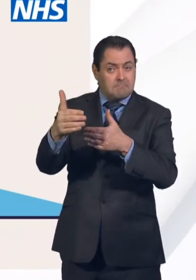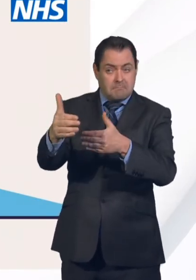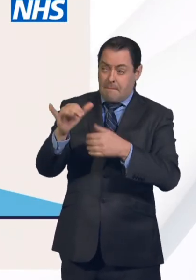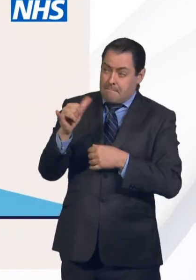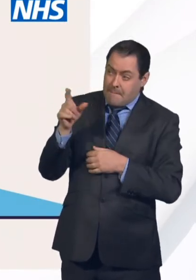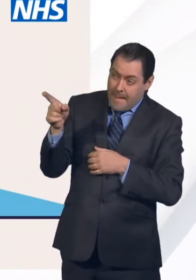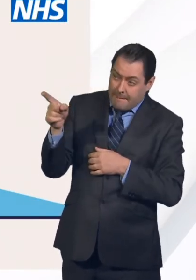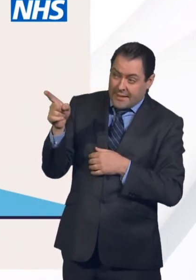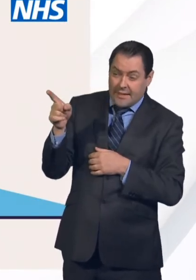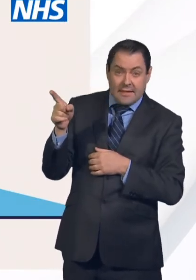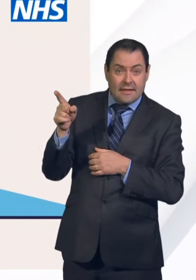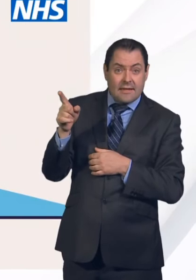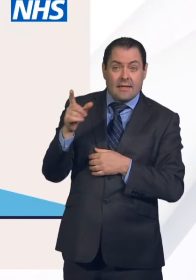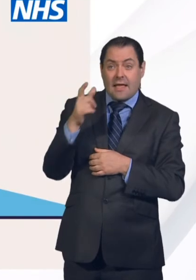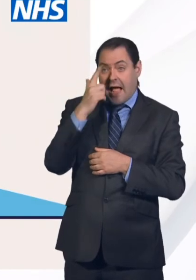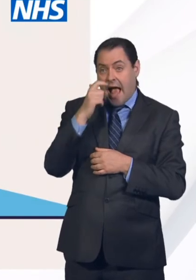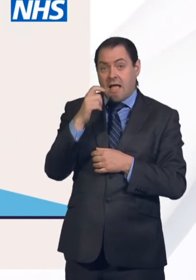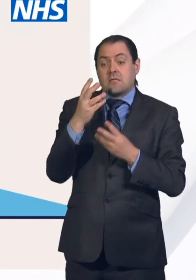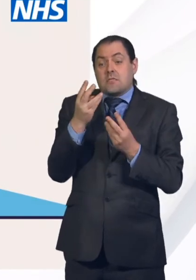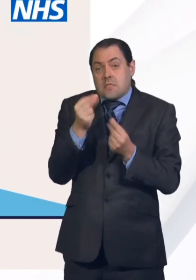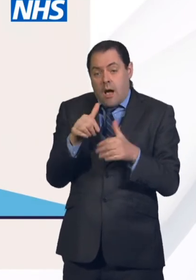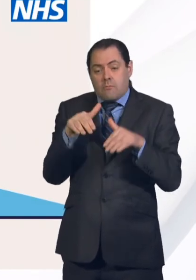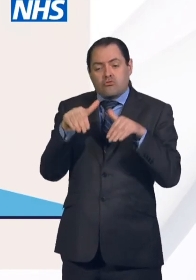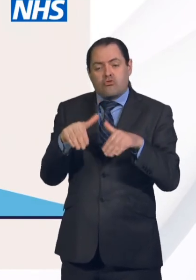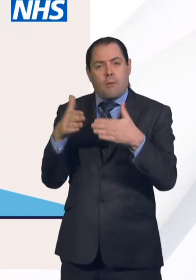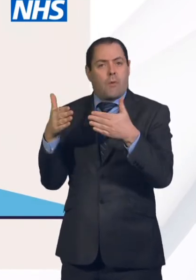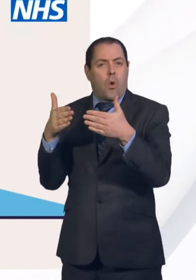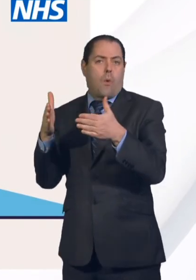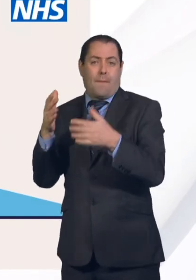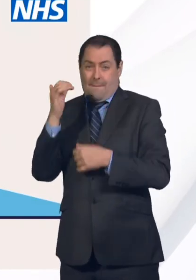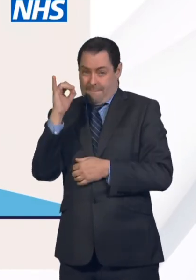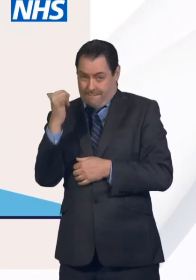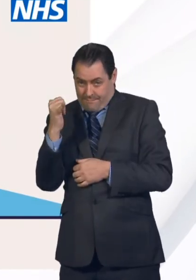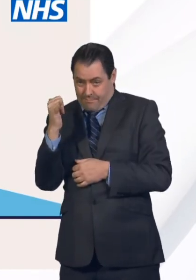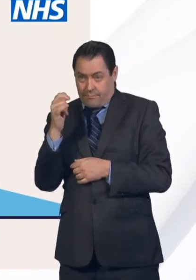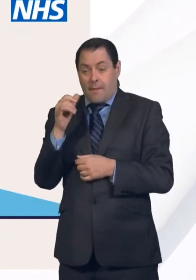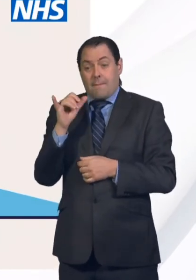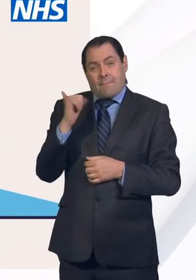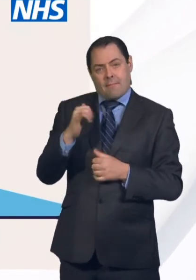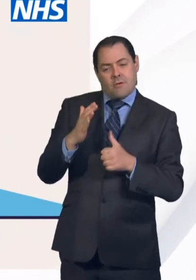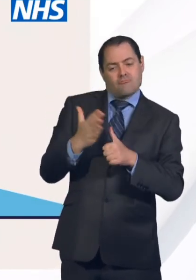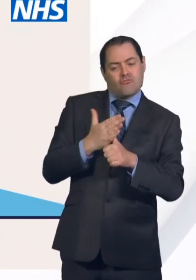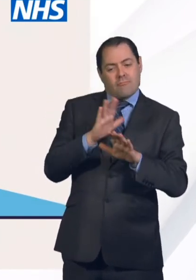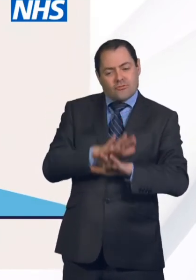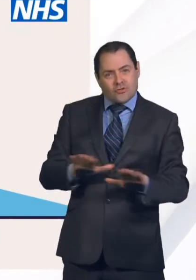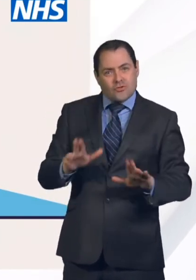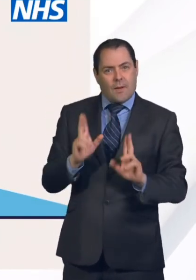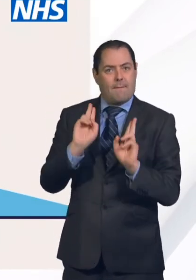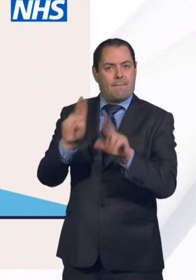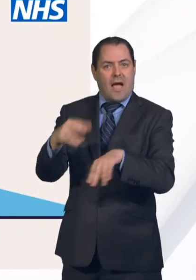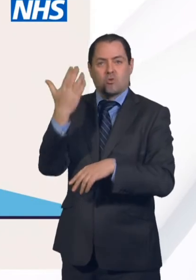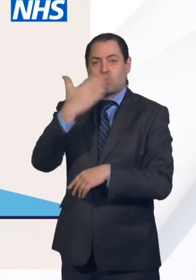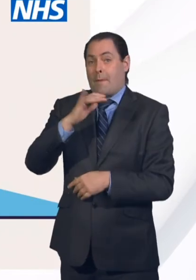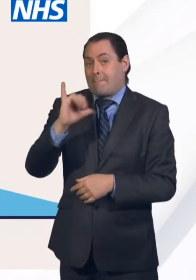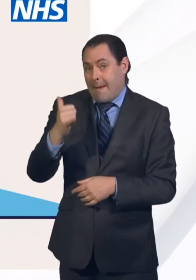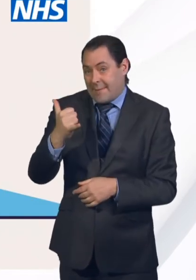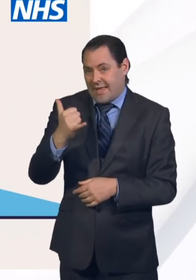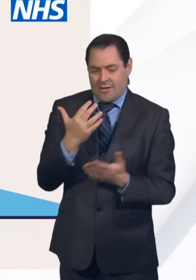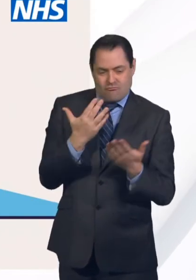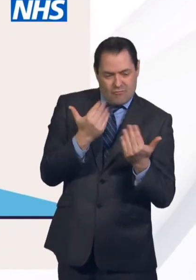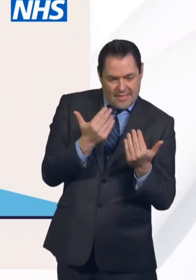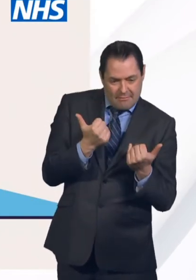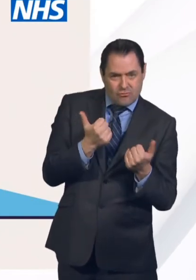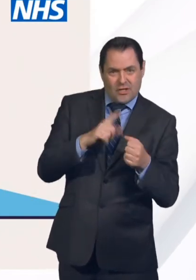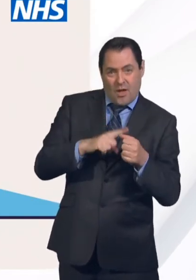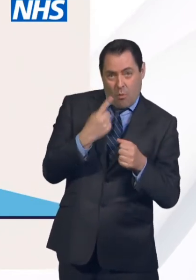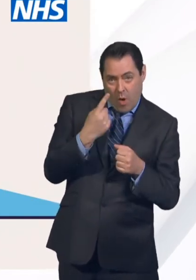of shops and to get primary pupils back into schools, in stages beginning with reception, year